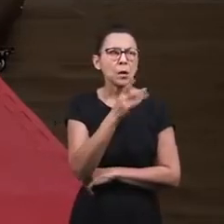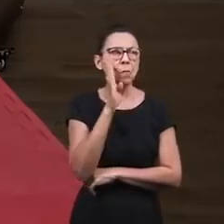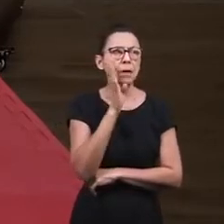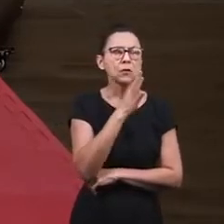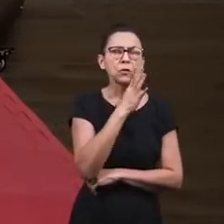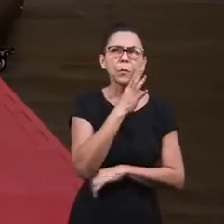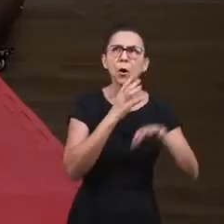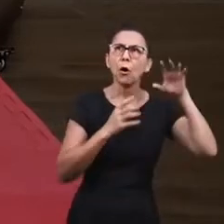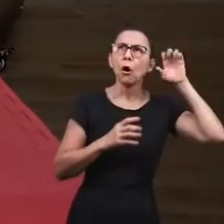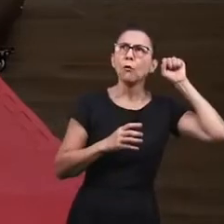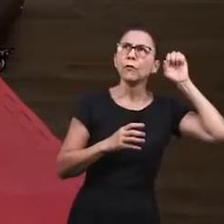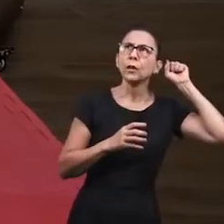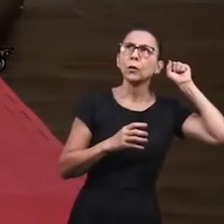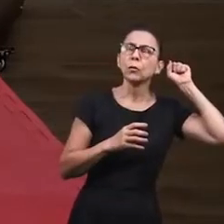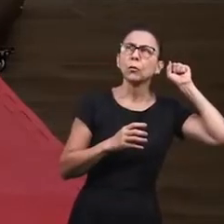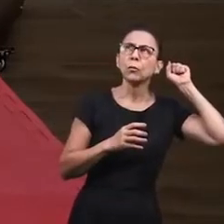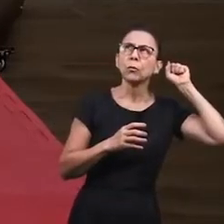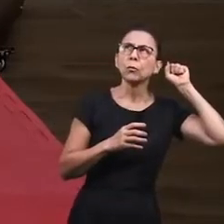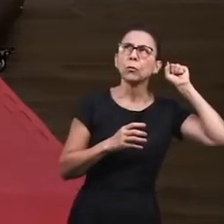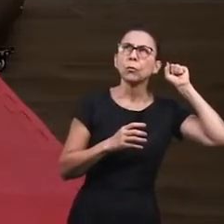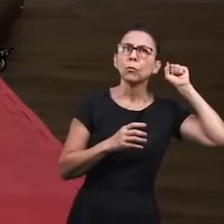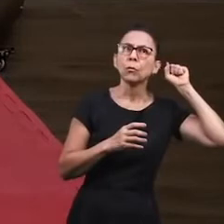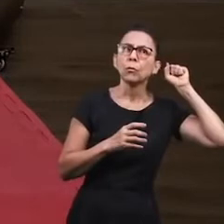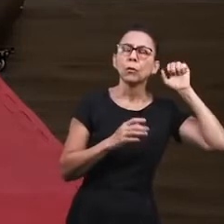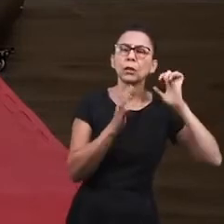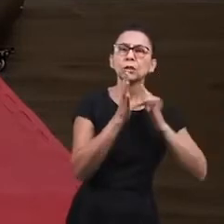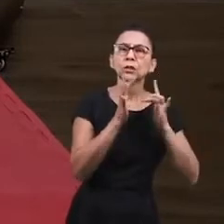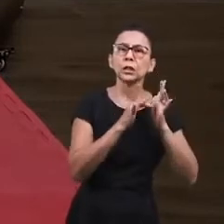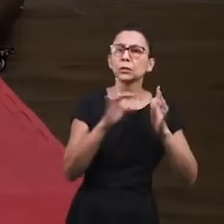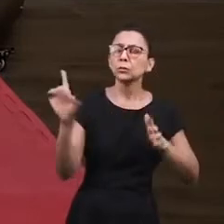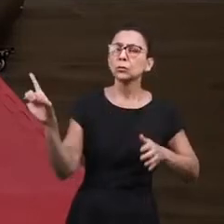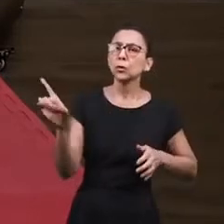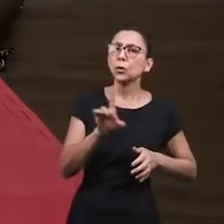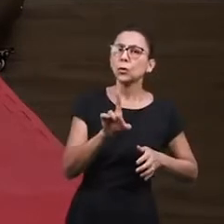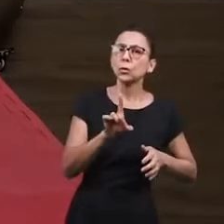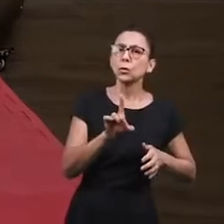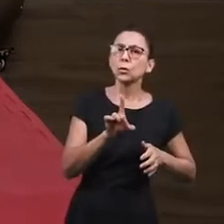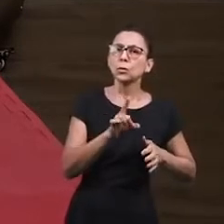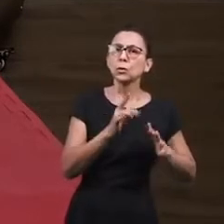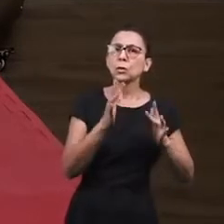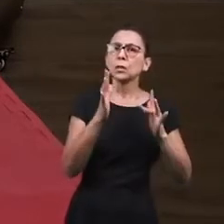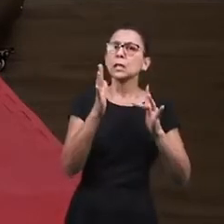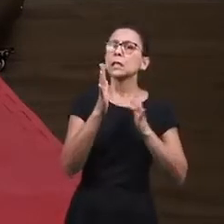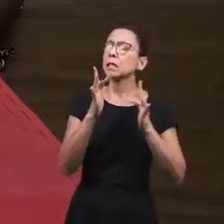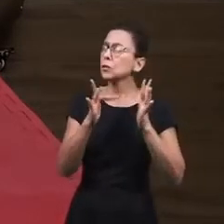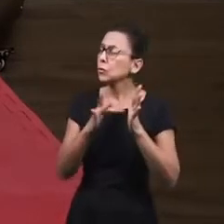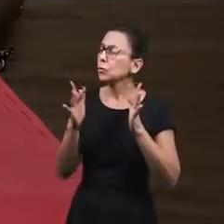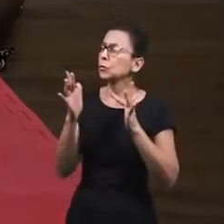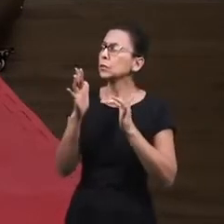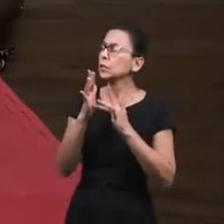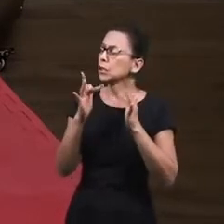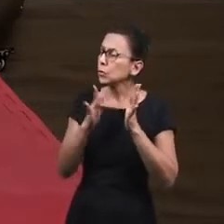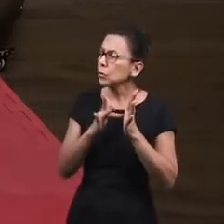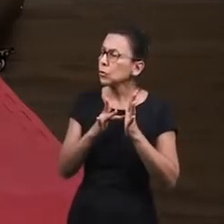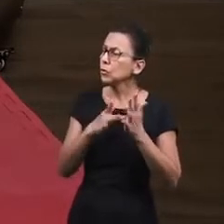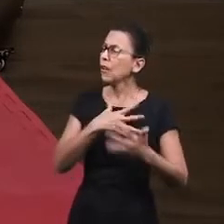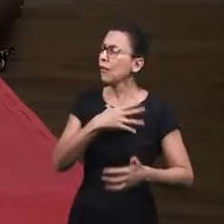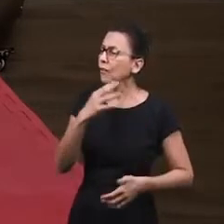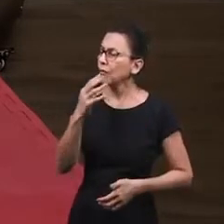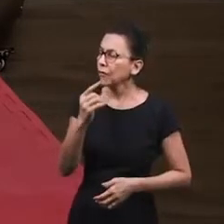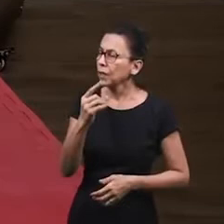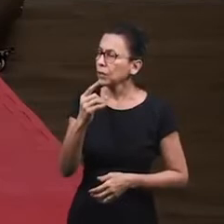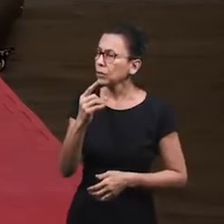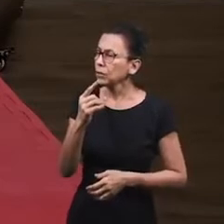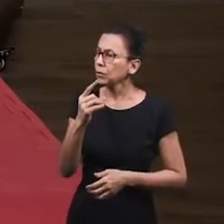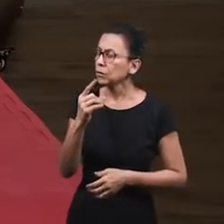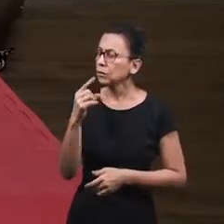passing by, he started to scream, "Jesus, Son of David, Have mercy on me.